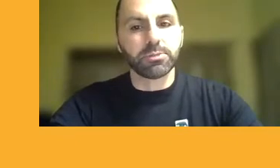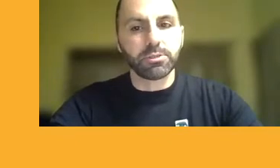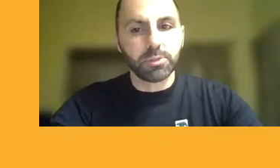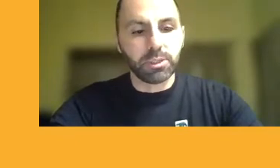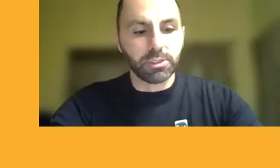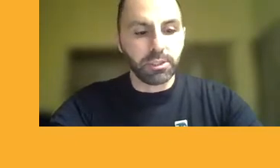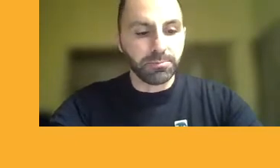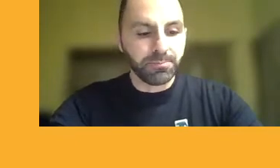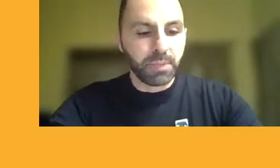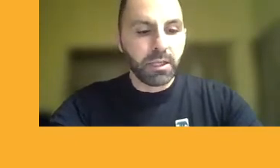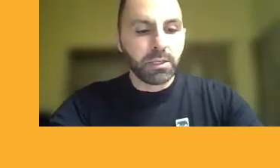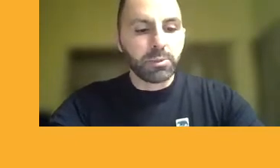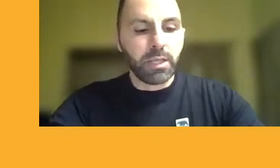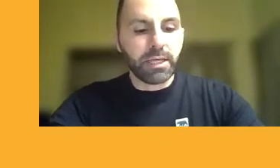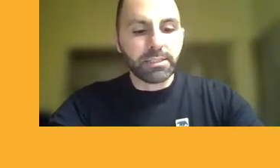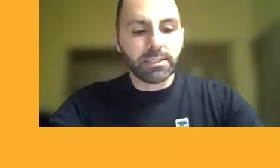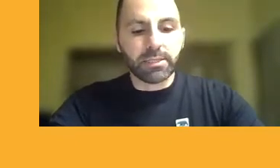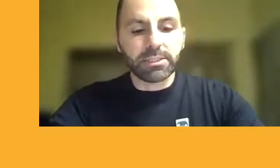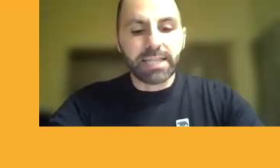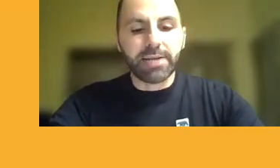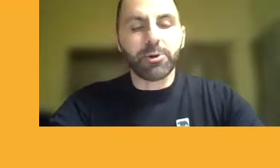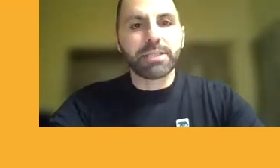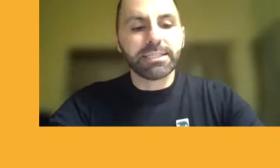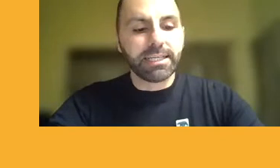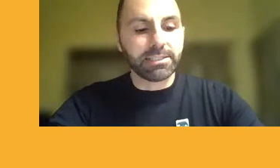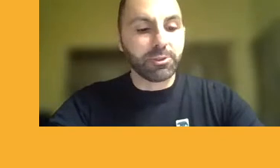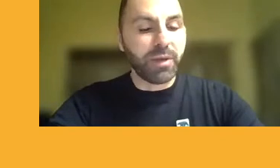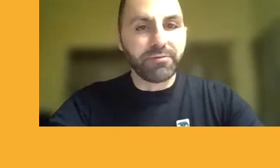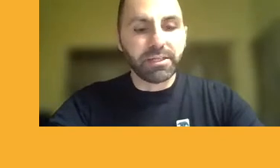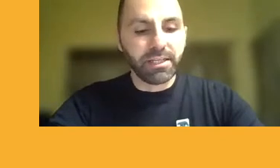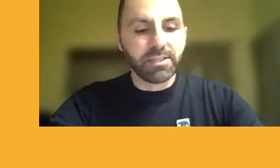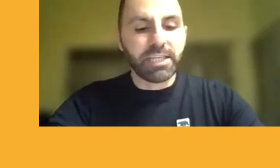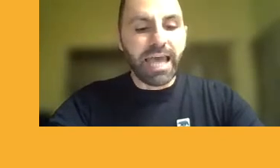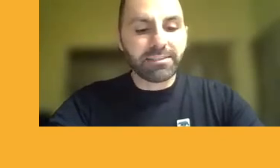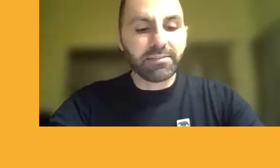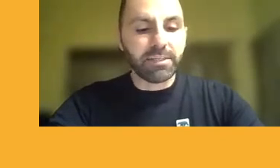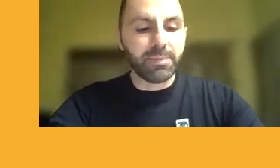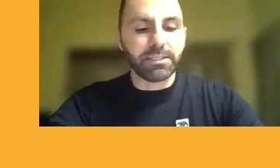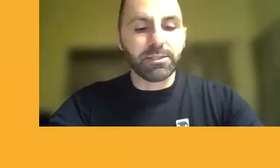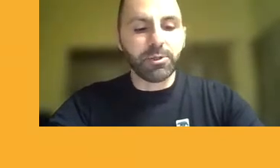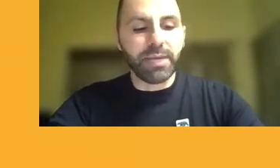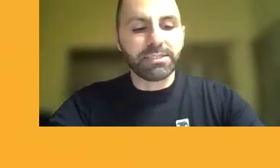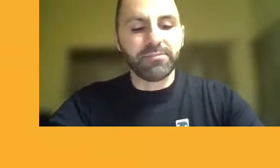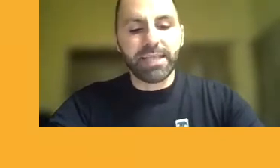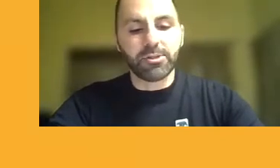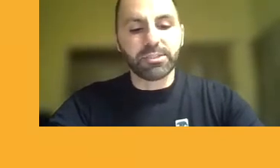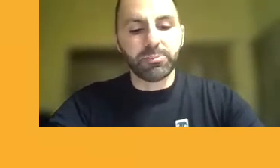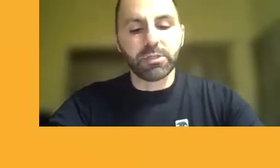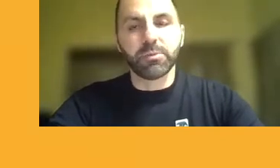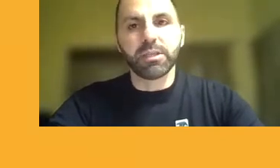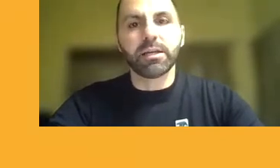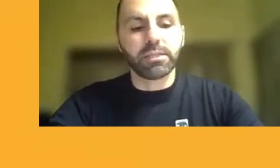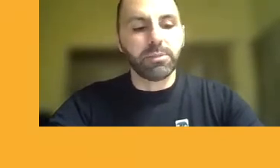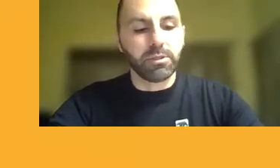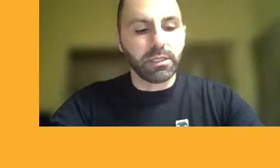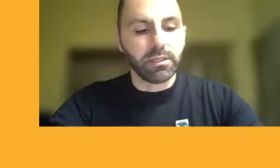their two-year term. Trail raisers understand that organizing is a group effort, so they actively build a local base of financial